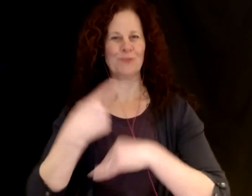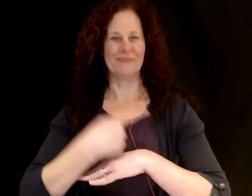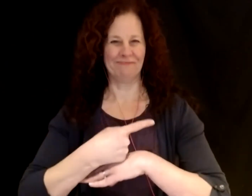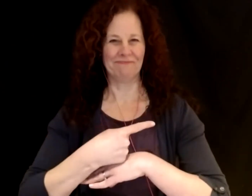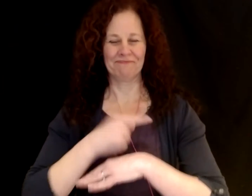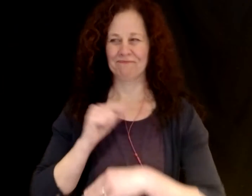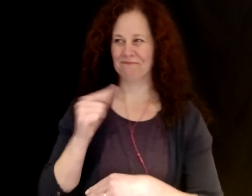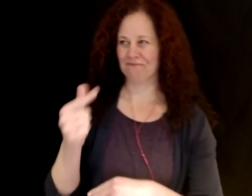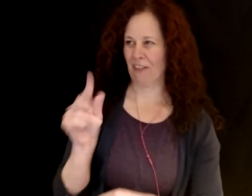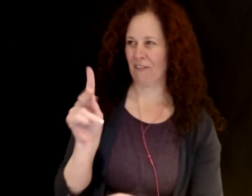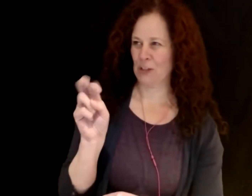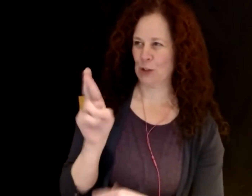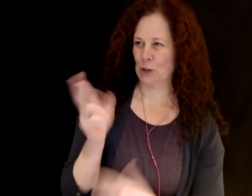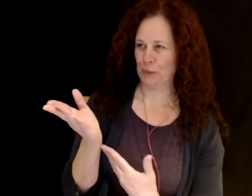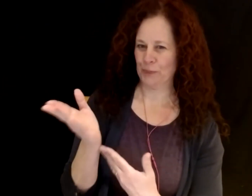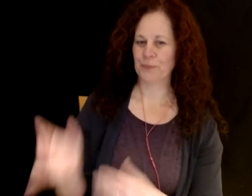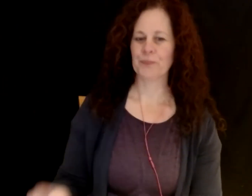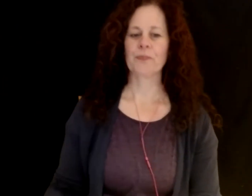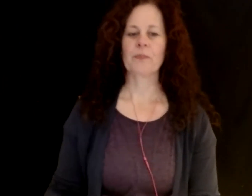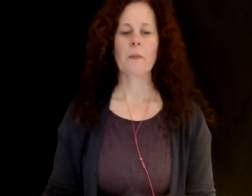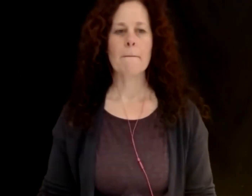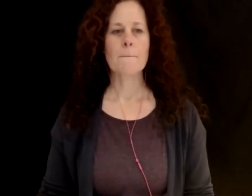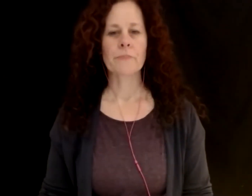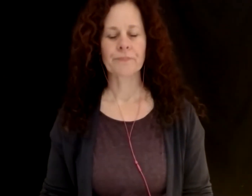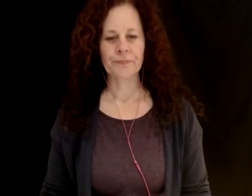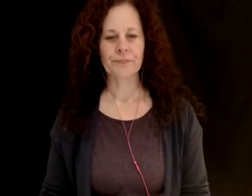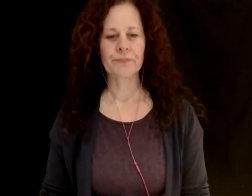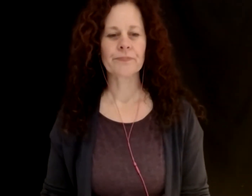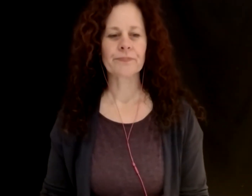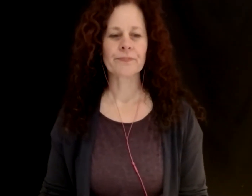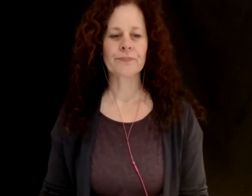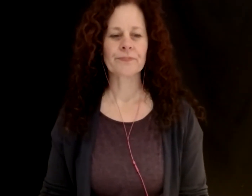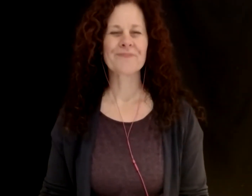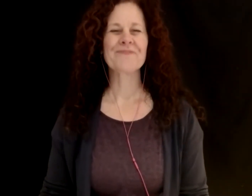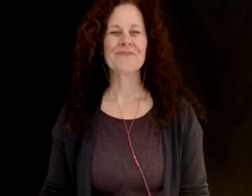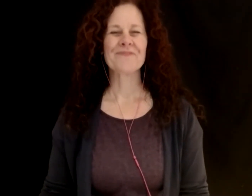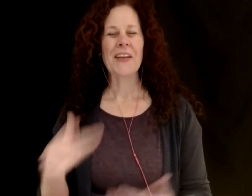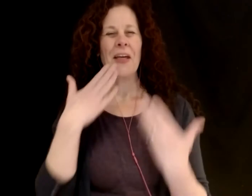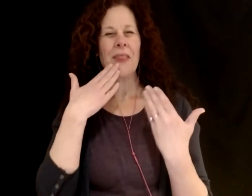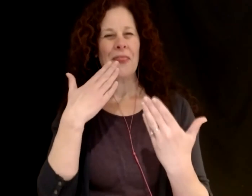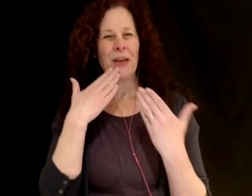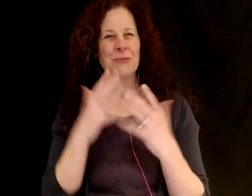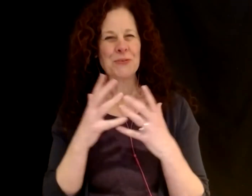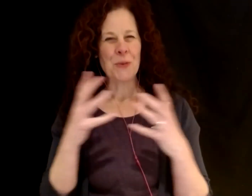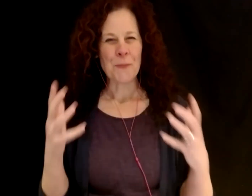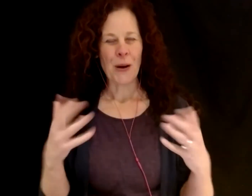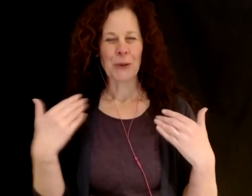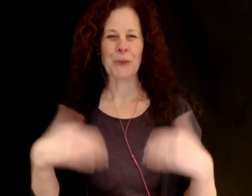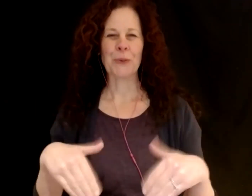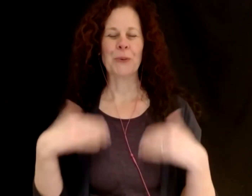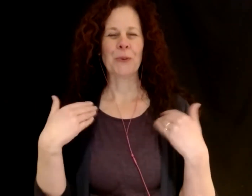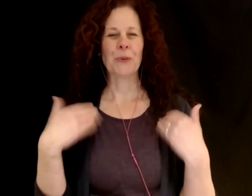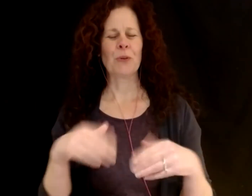so much. Again, what an honor to be with so many colleagues really thinking